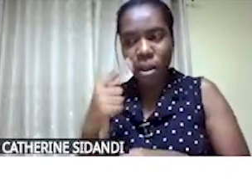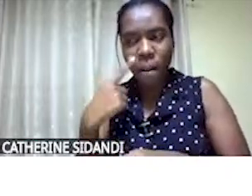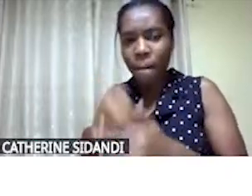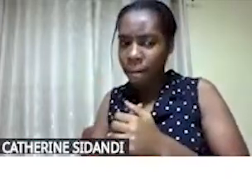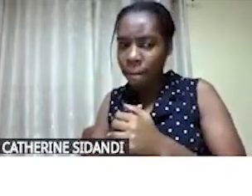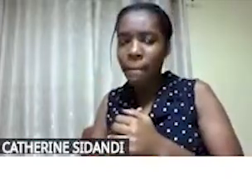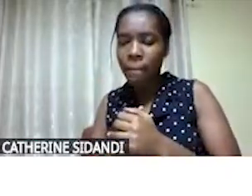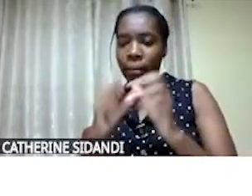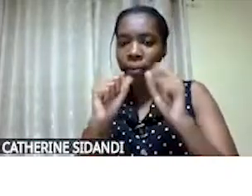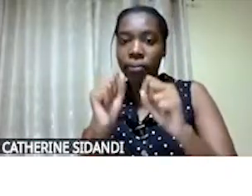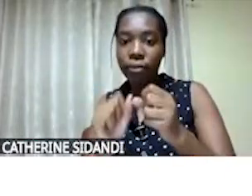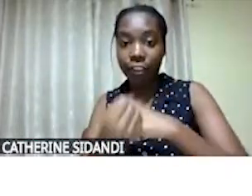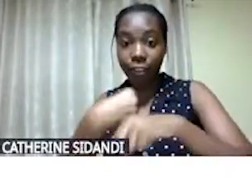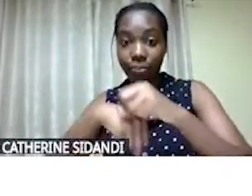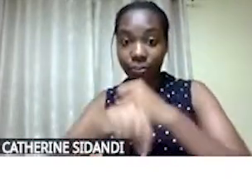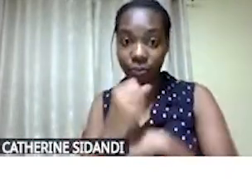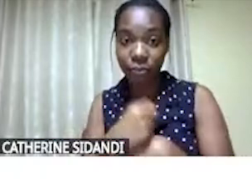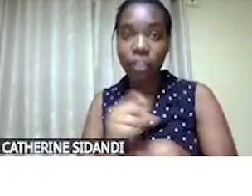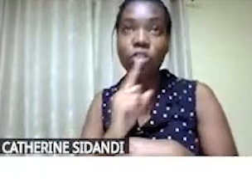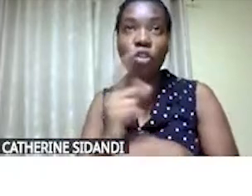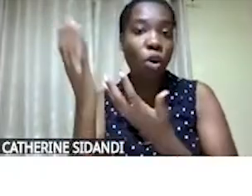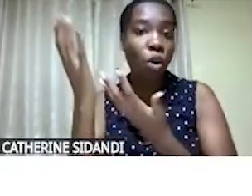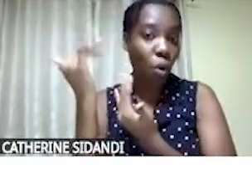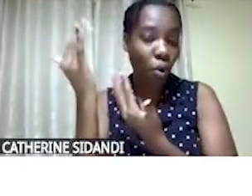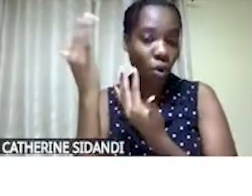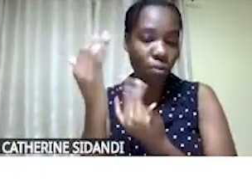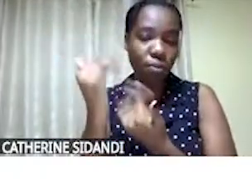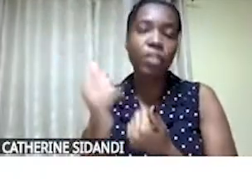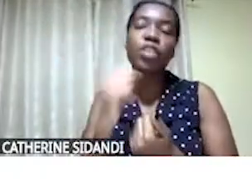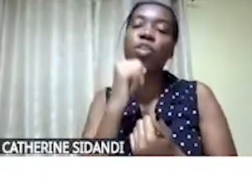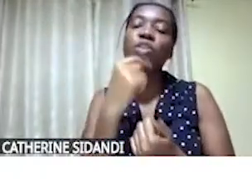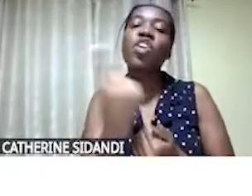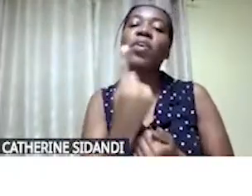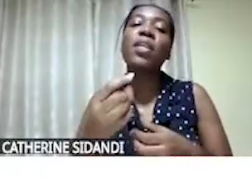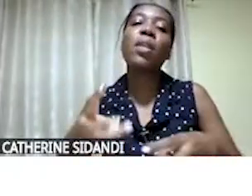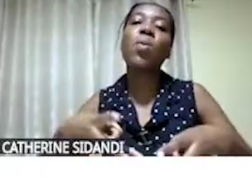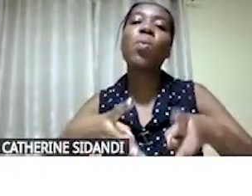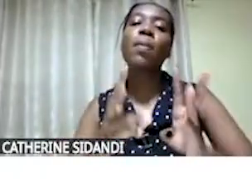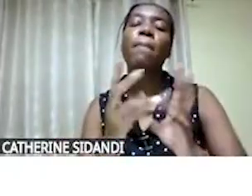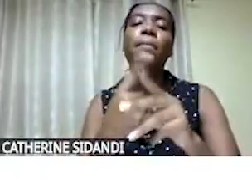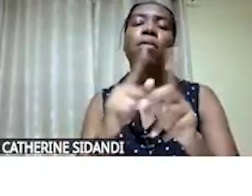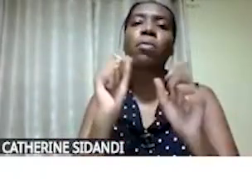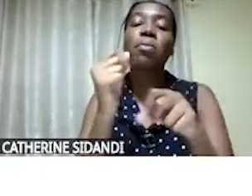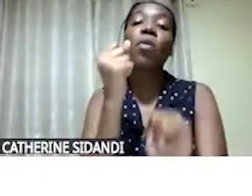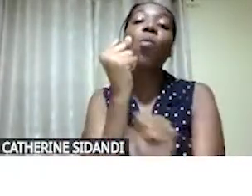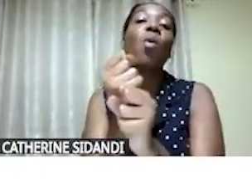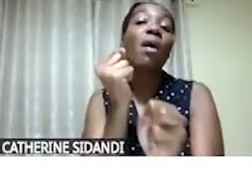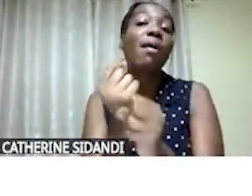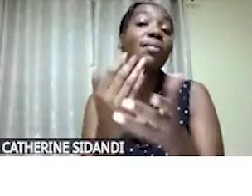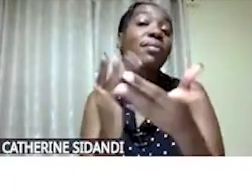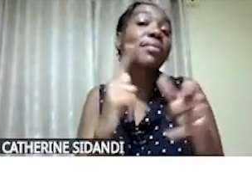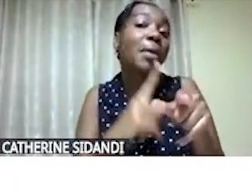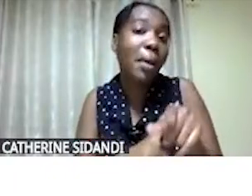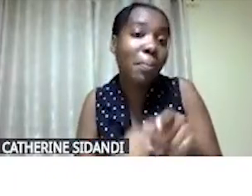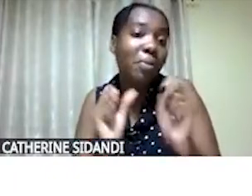So hope in itself is not a strategy. It can work up to a certain point, and it does help in carrying us